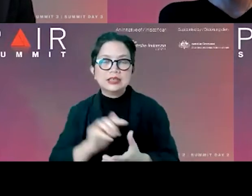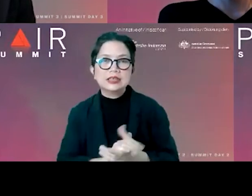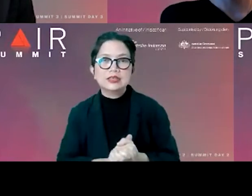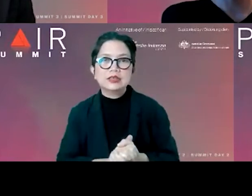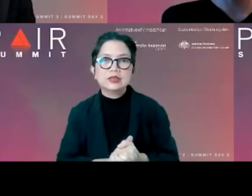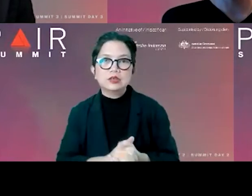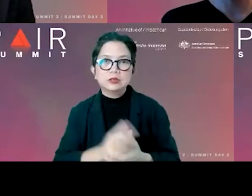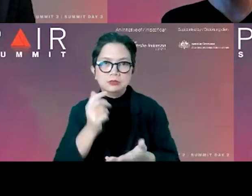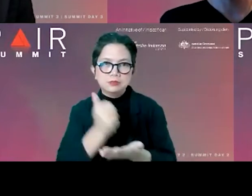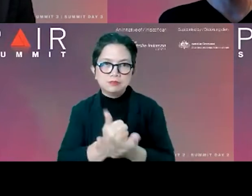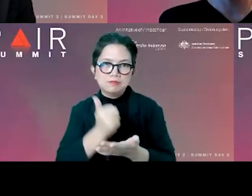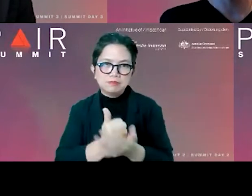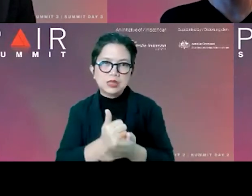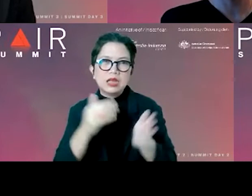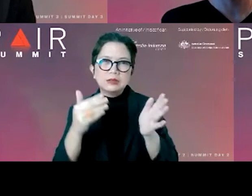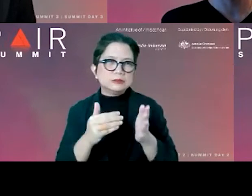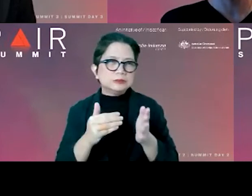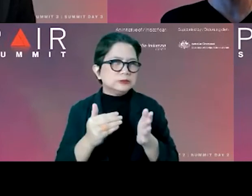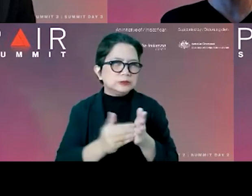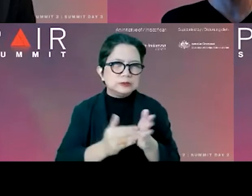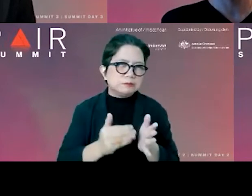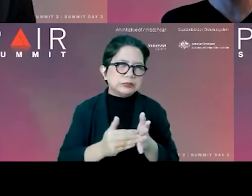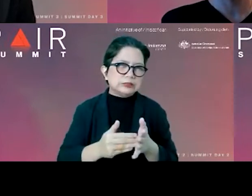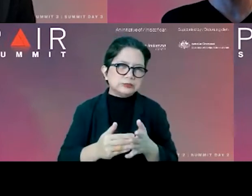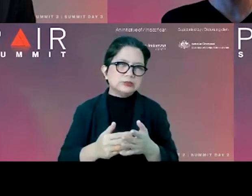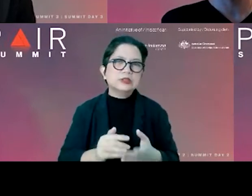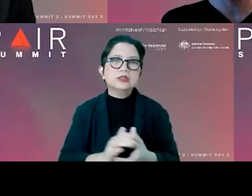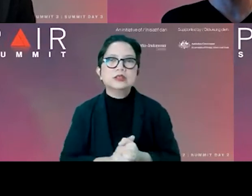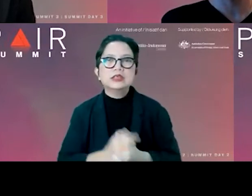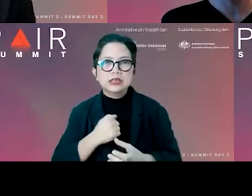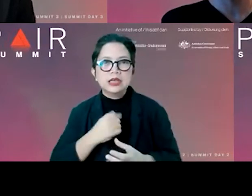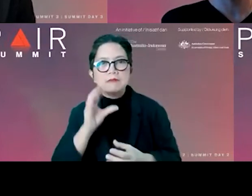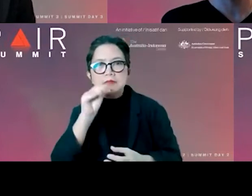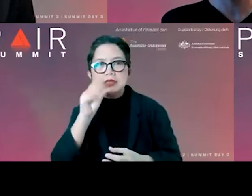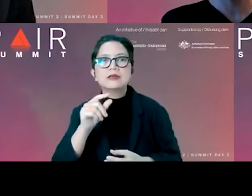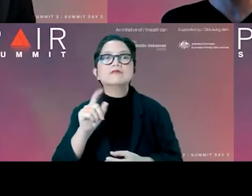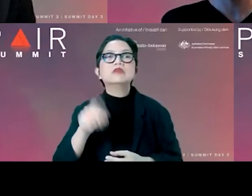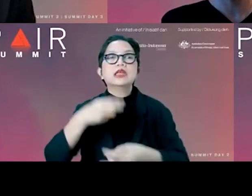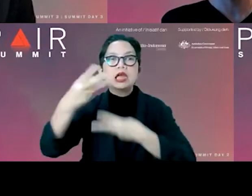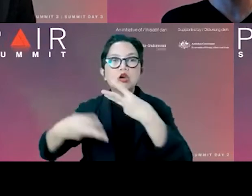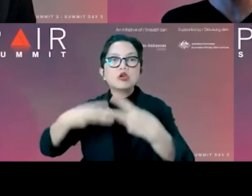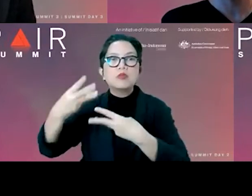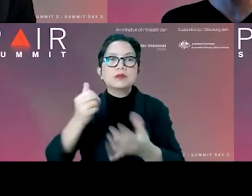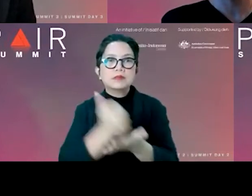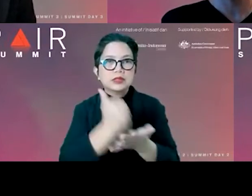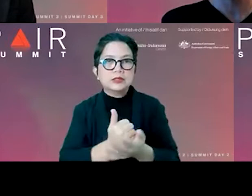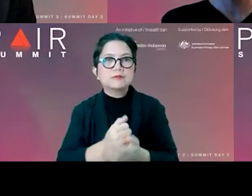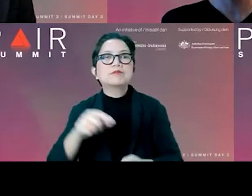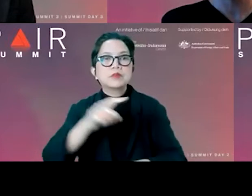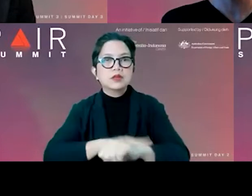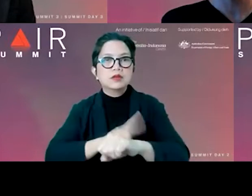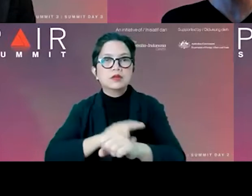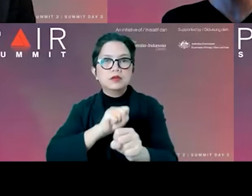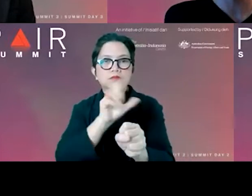the economics, and what's important with this pandemic is really it's a health crisis.